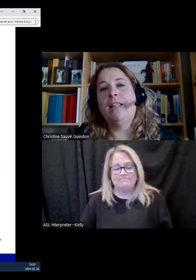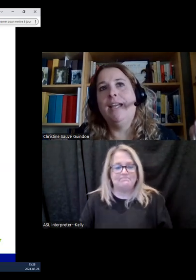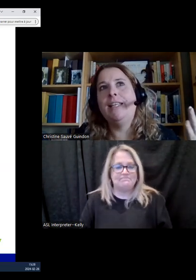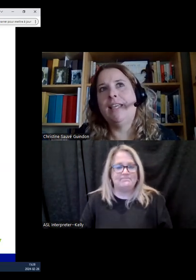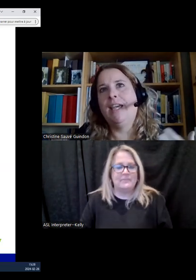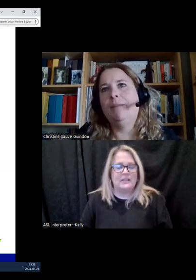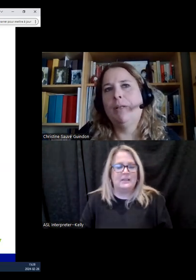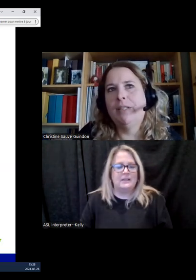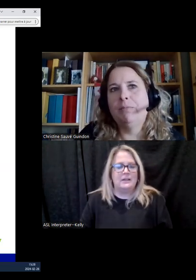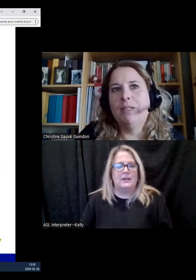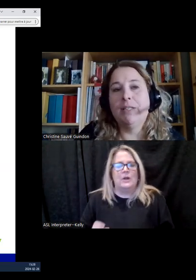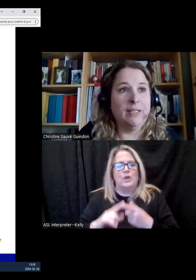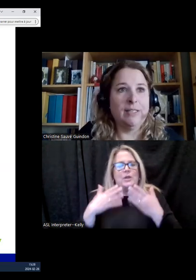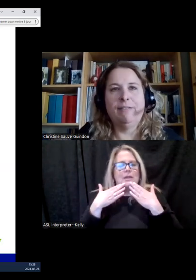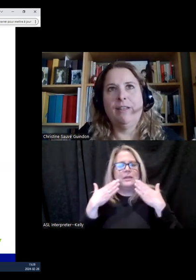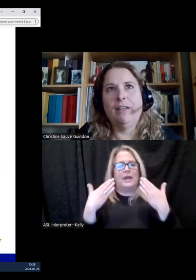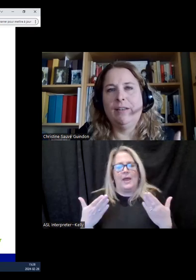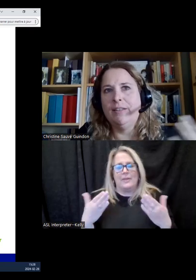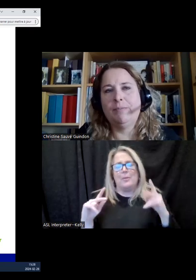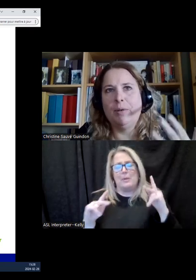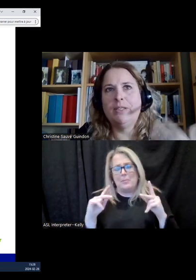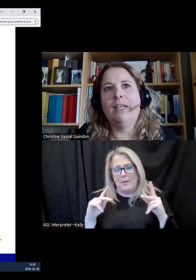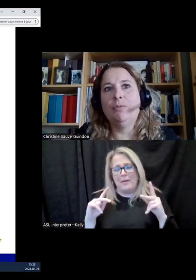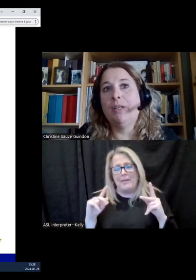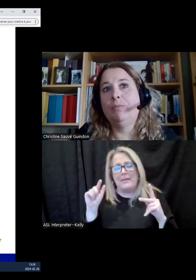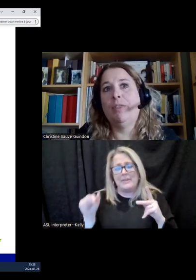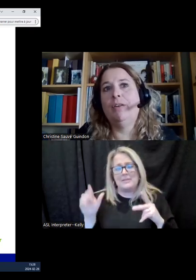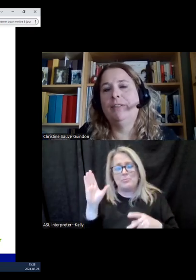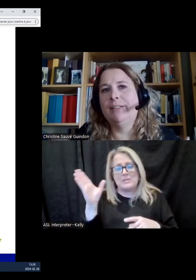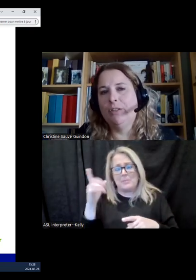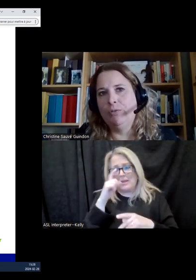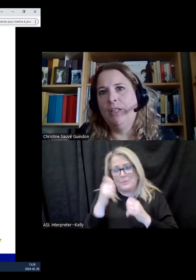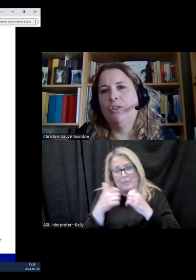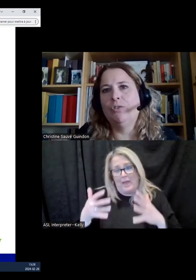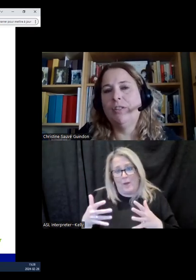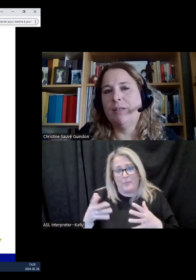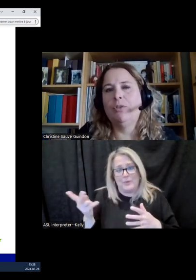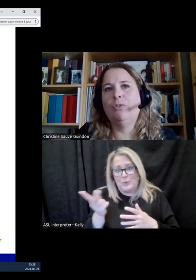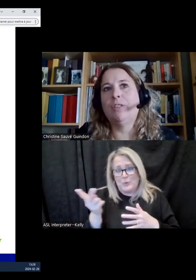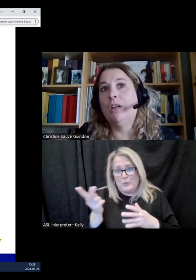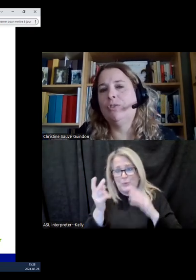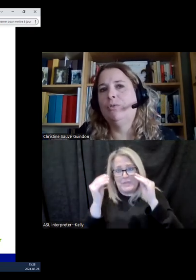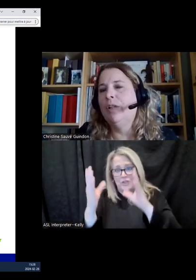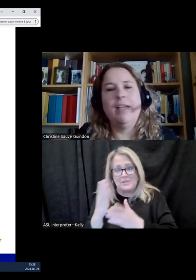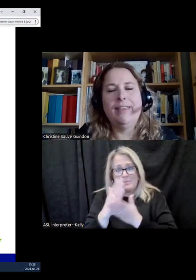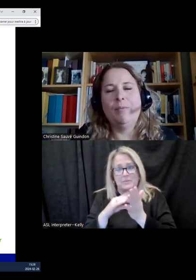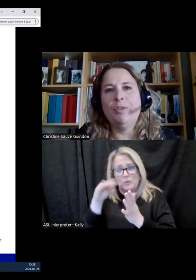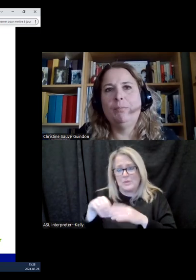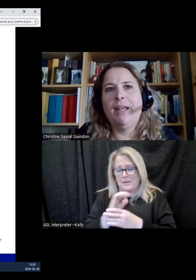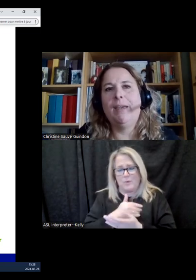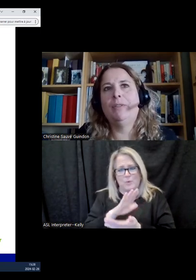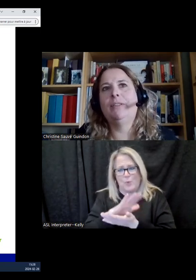So I'd like to thank the participants in this video, this presentation, because without the two teachers and some of the students in our school,